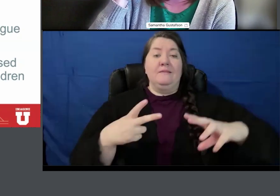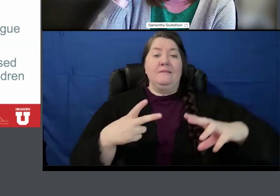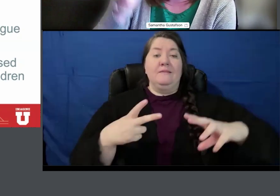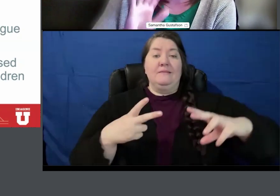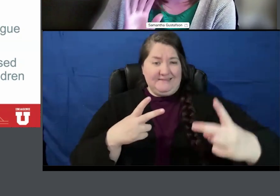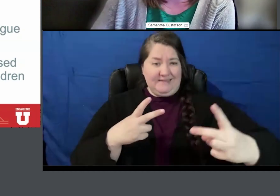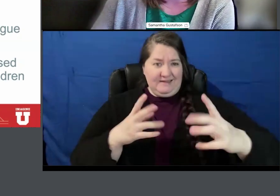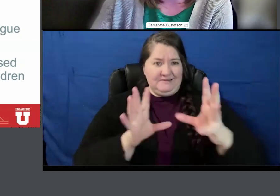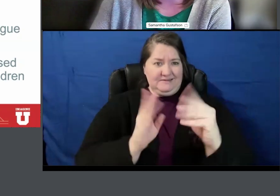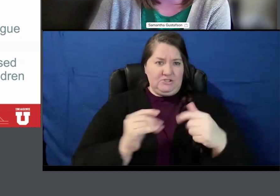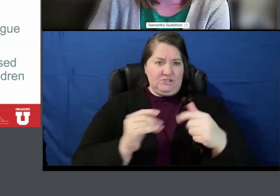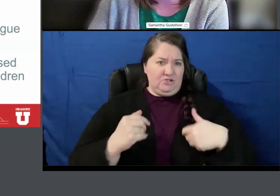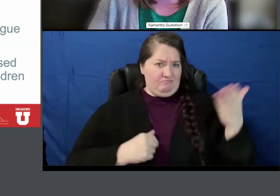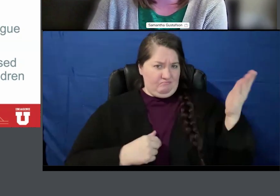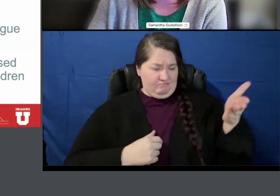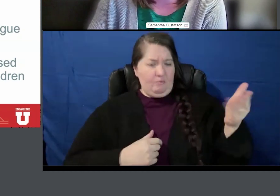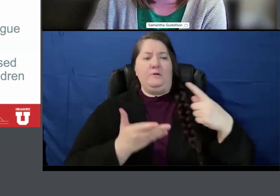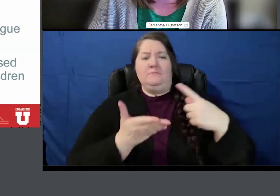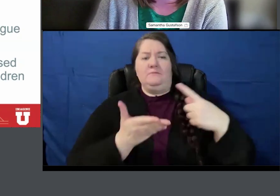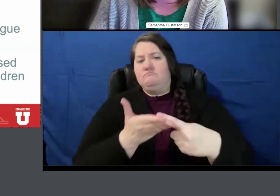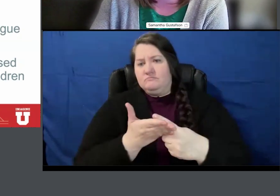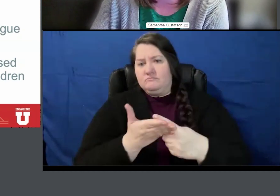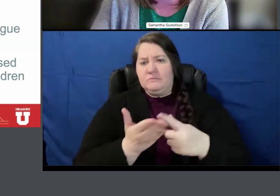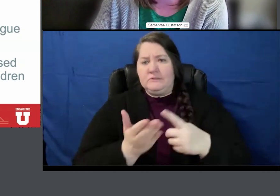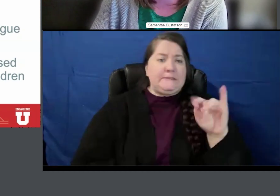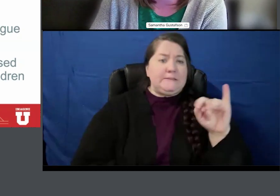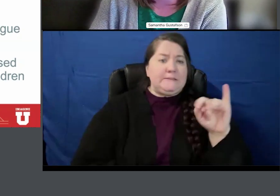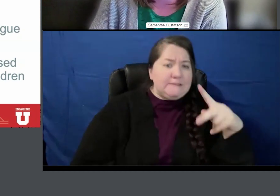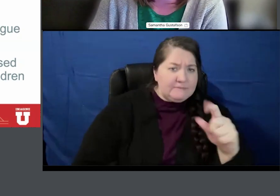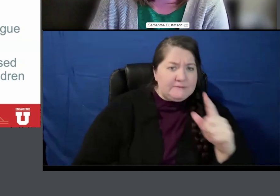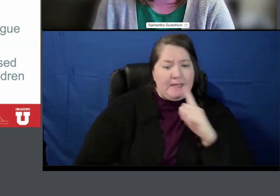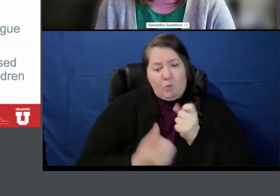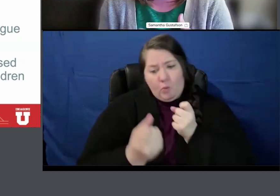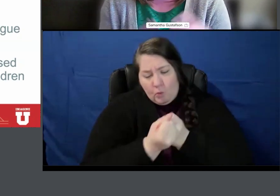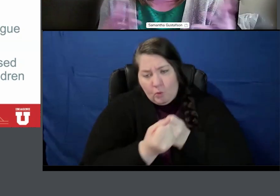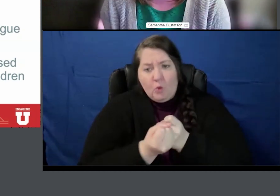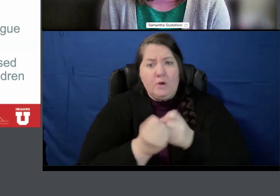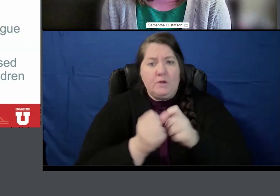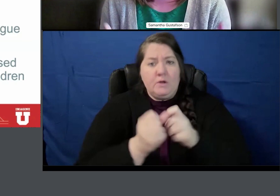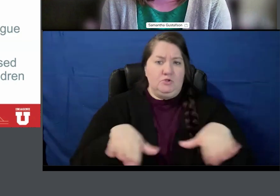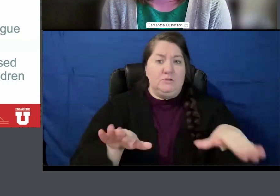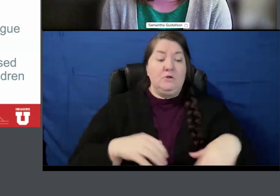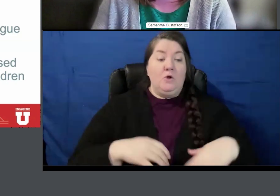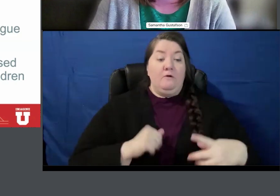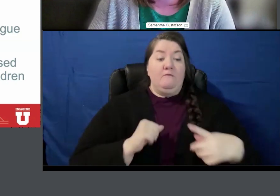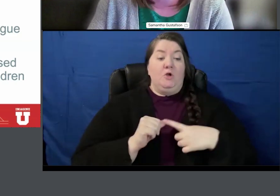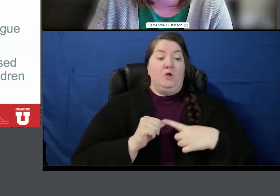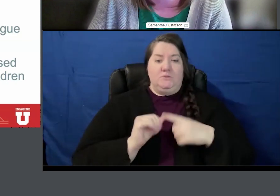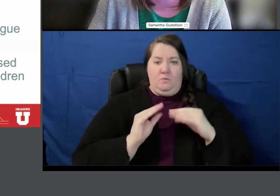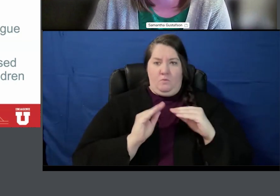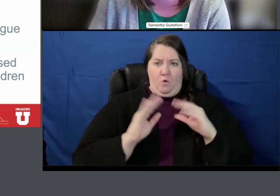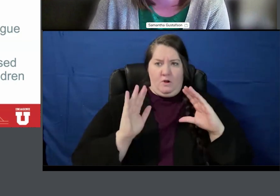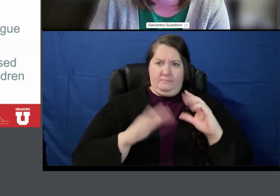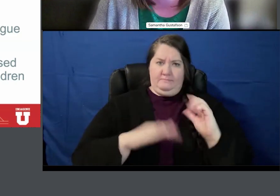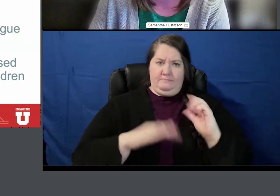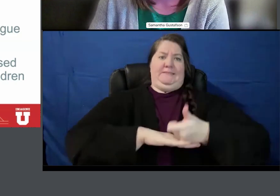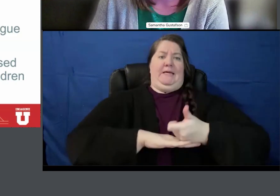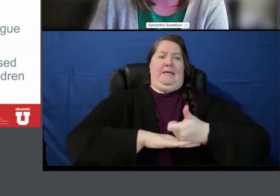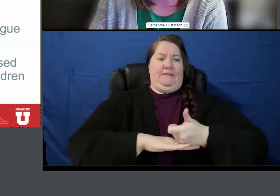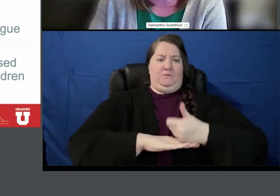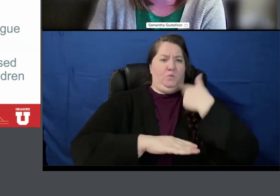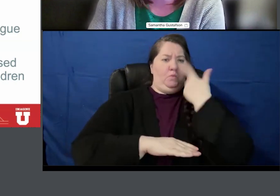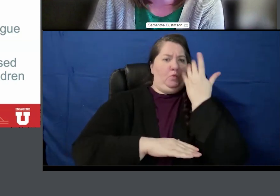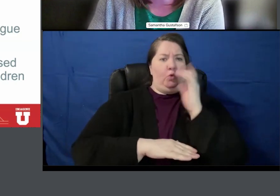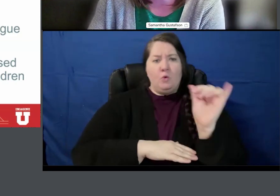I will talk a little bit more about some practical tips for supporting children. So the first talk today is really just kind of setting the stage of what